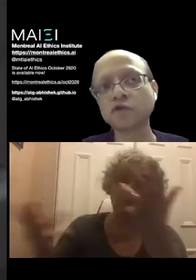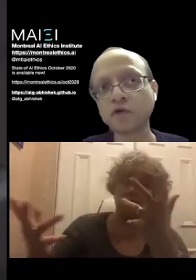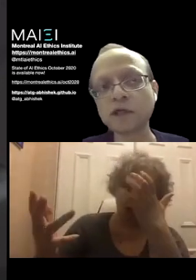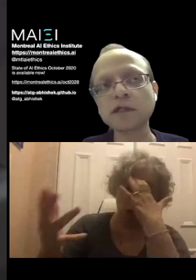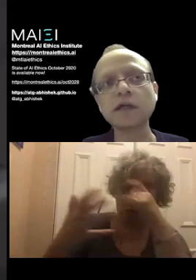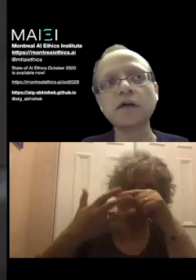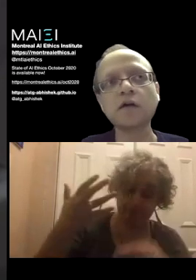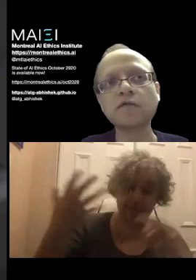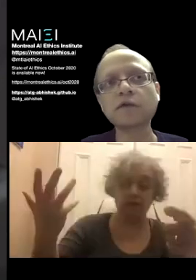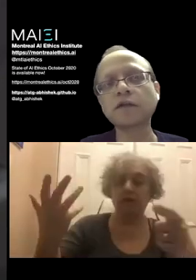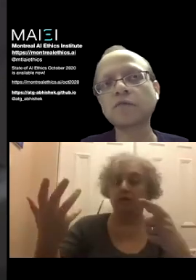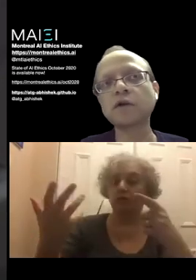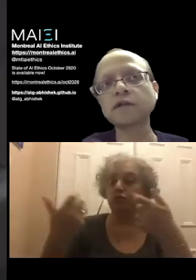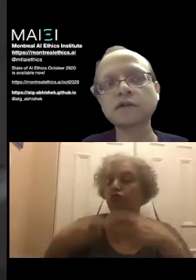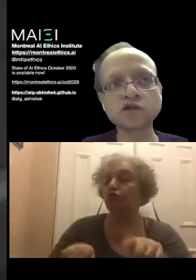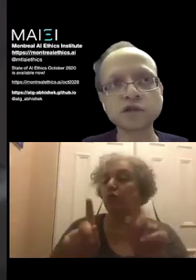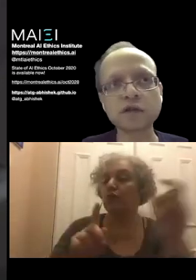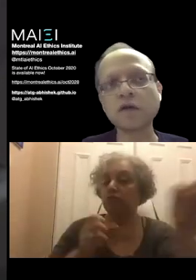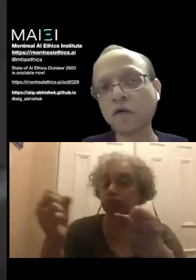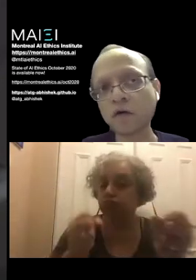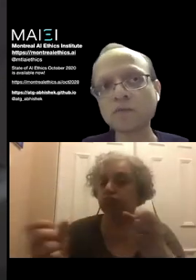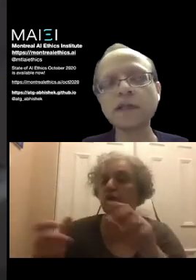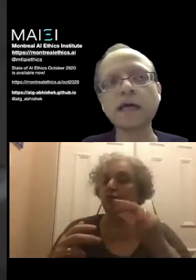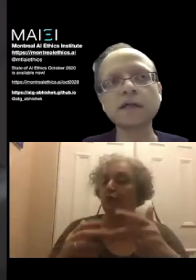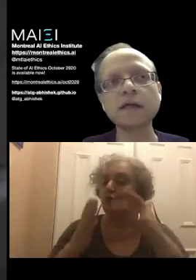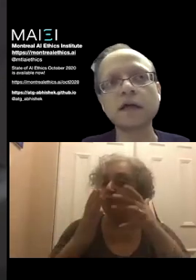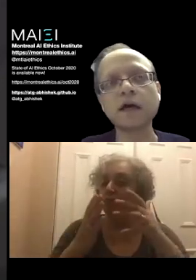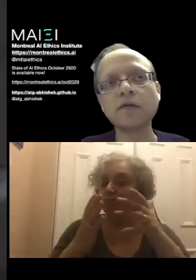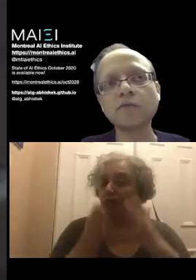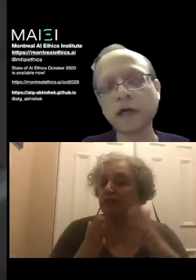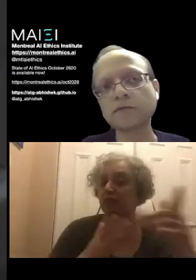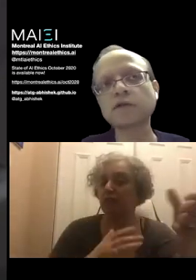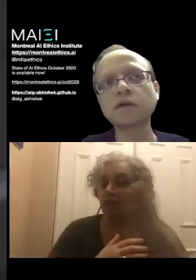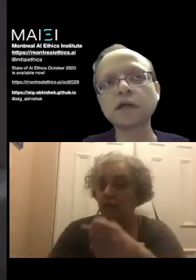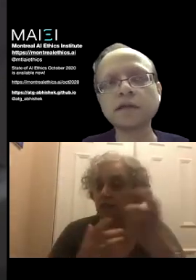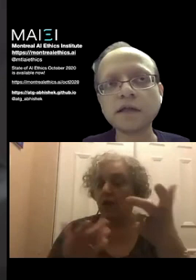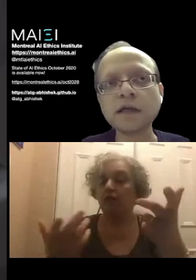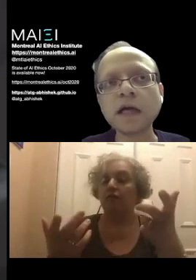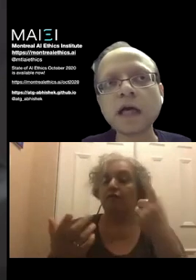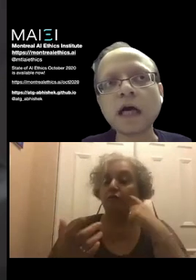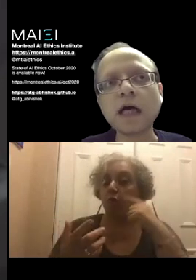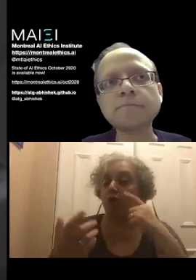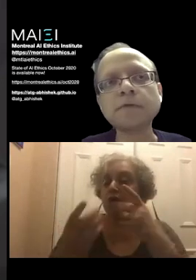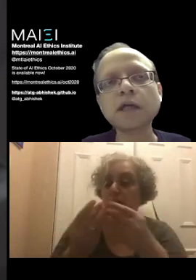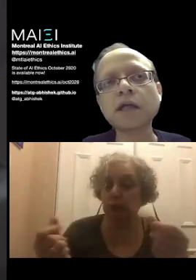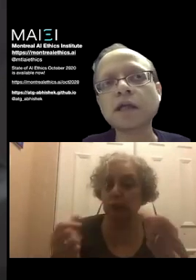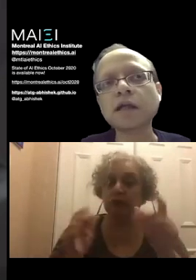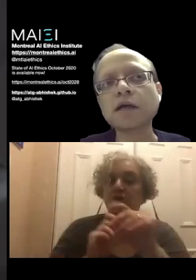the procurement of a third-party solution, or be that perhaps during the